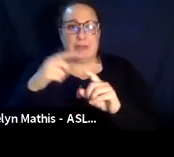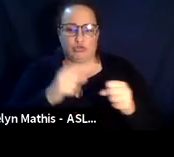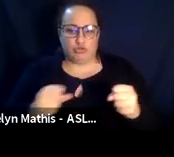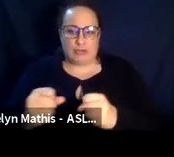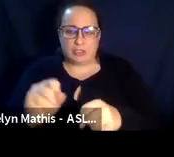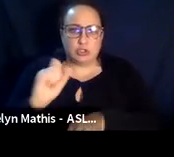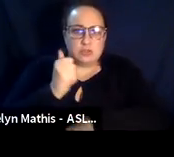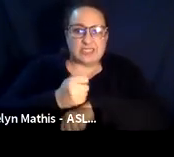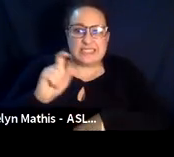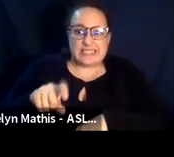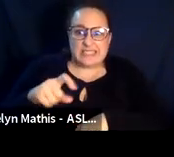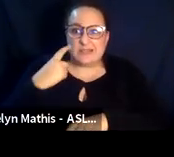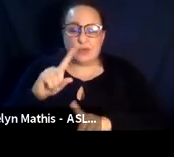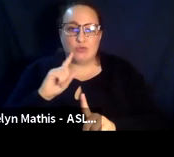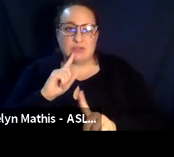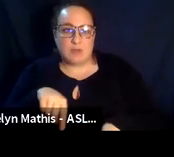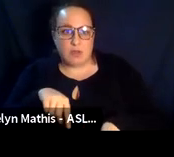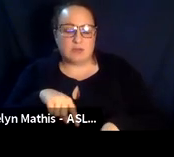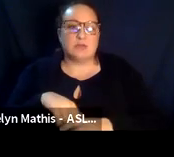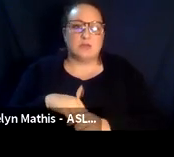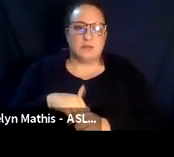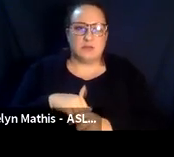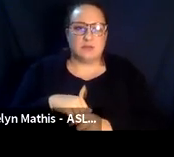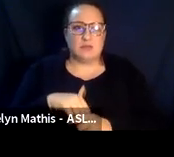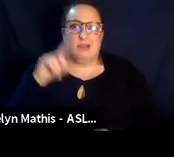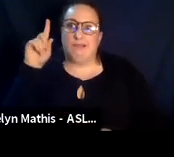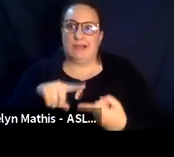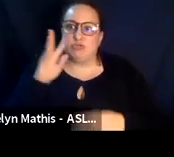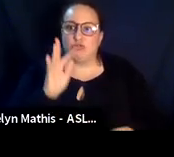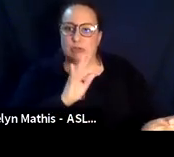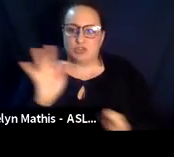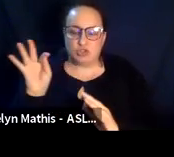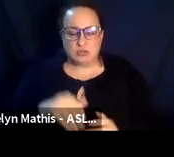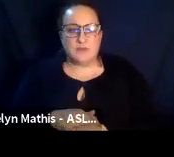for that response inhibition. So, less distraction.